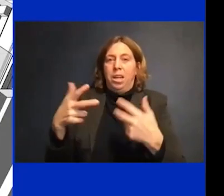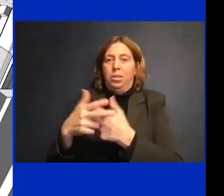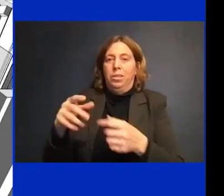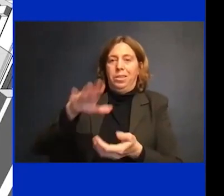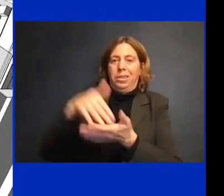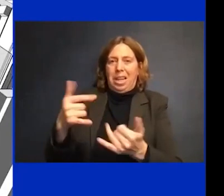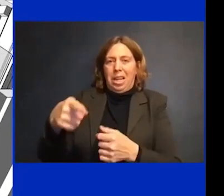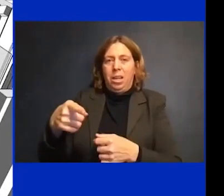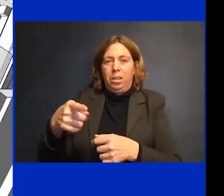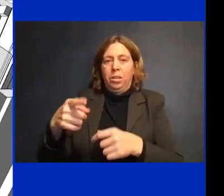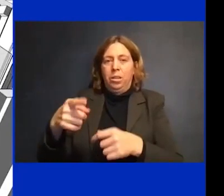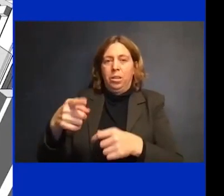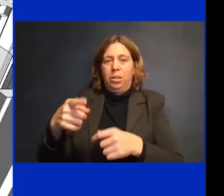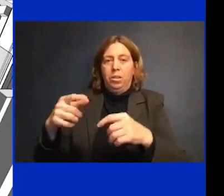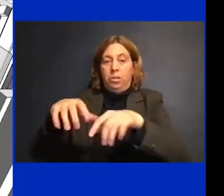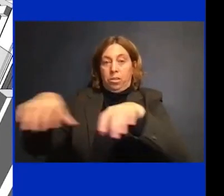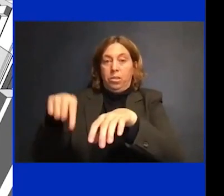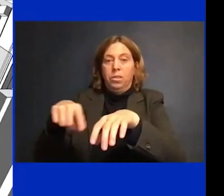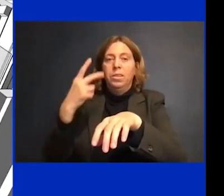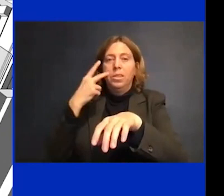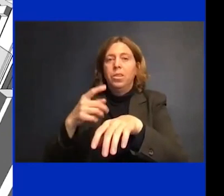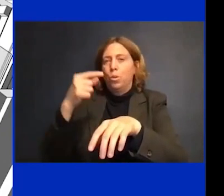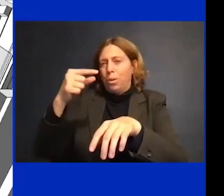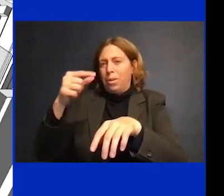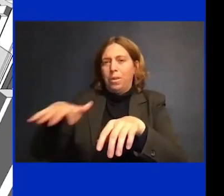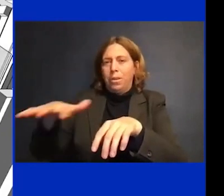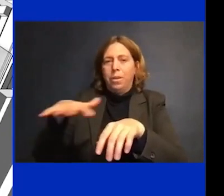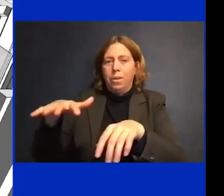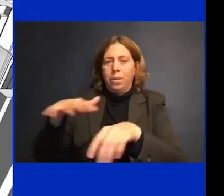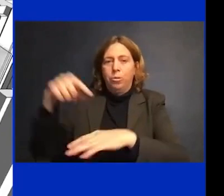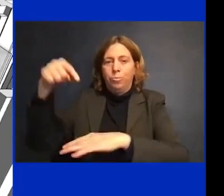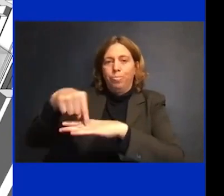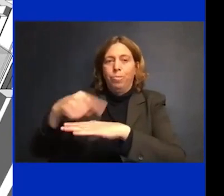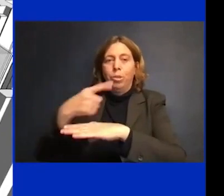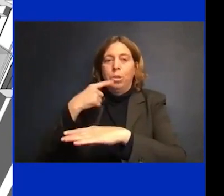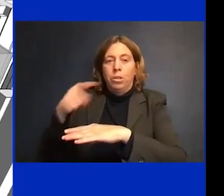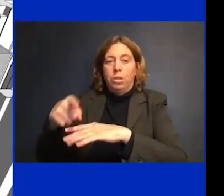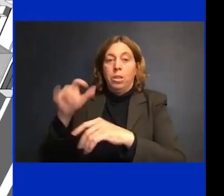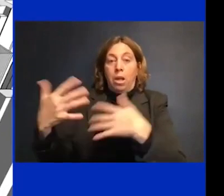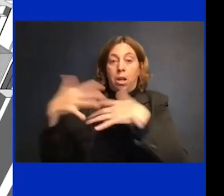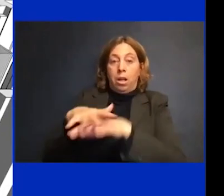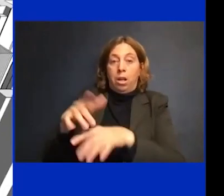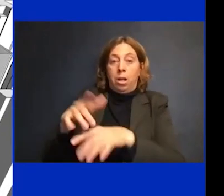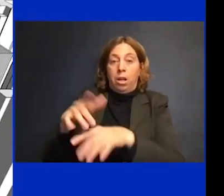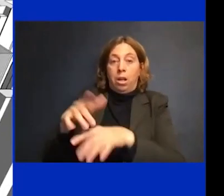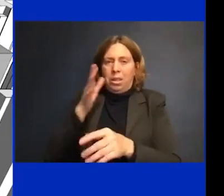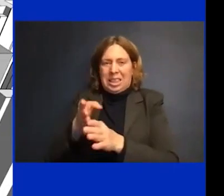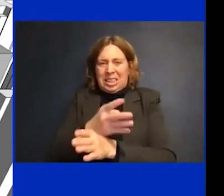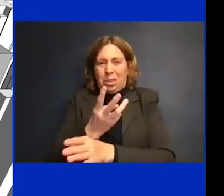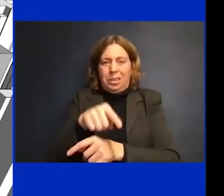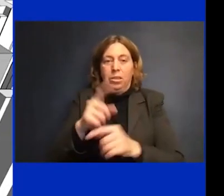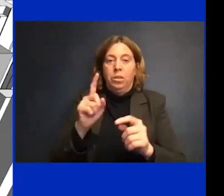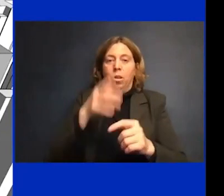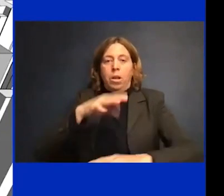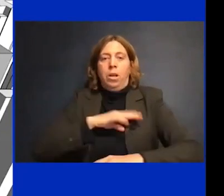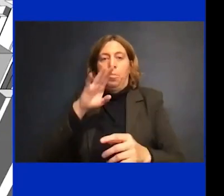terminal, utilization of Port Authority property, an integrated building immediately west of the main terminal